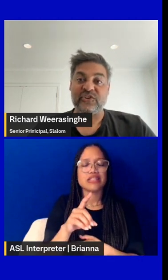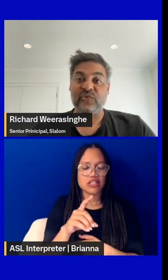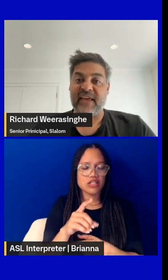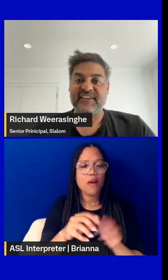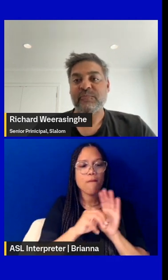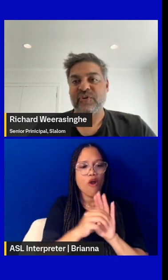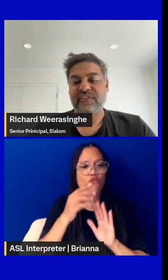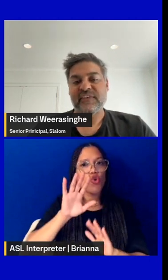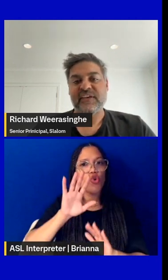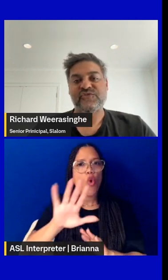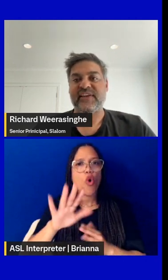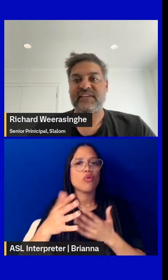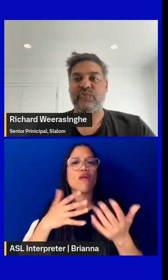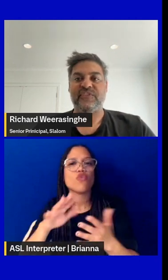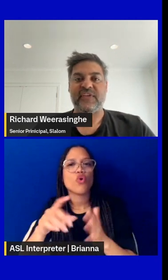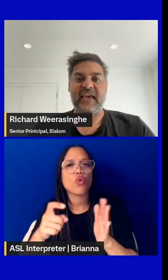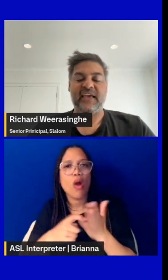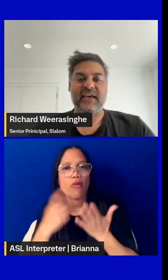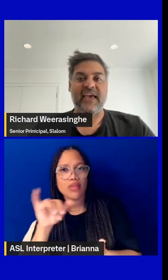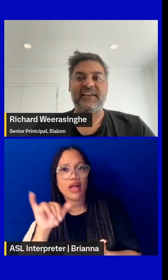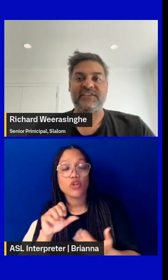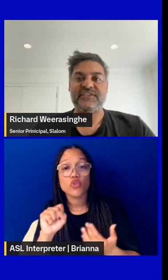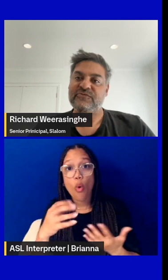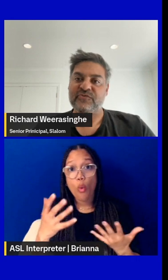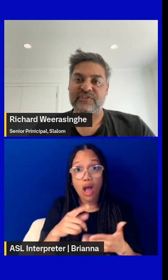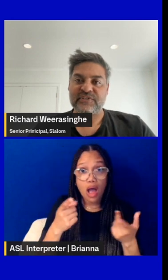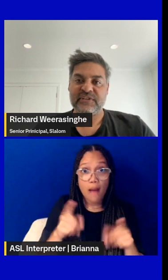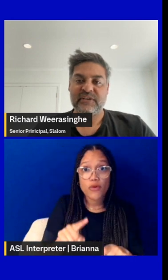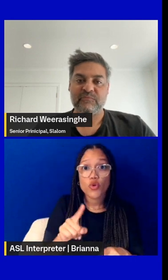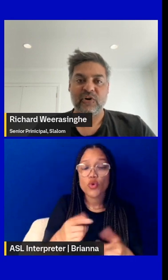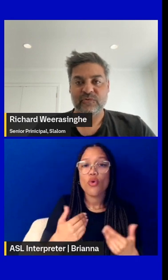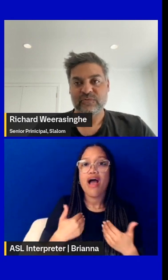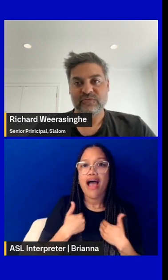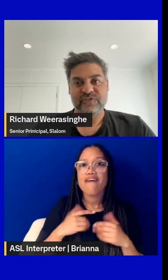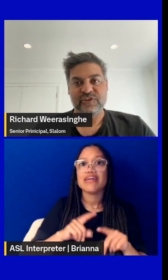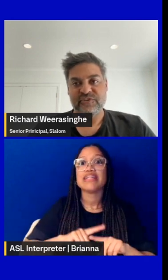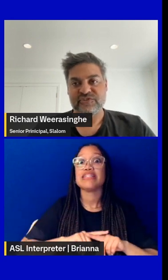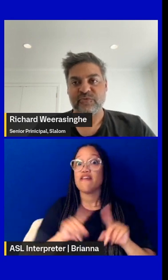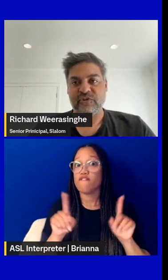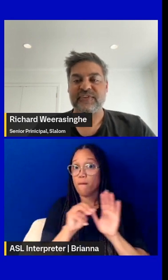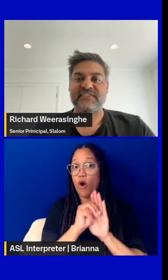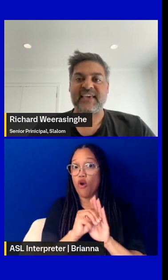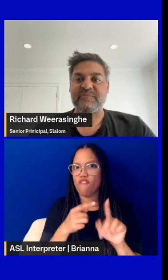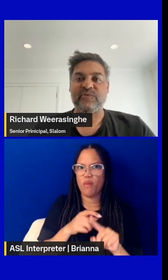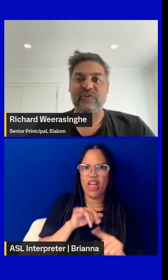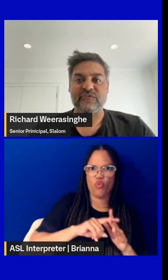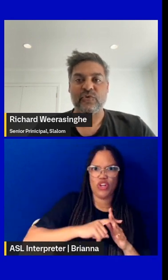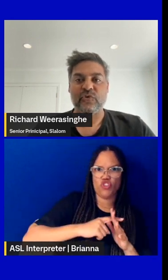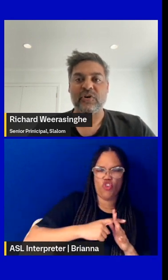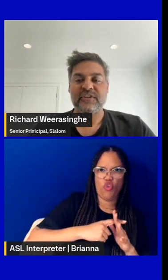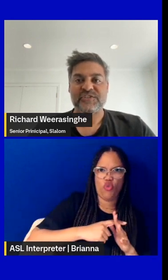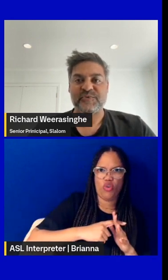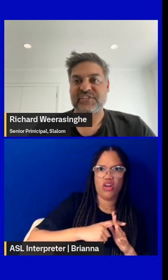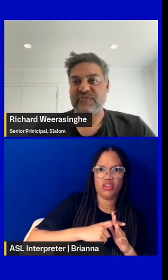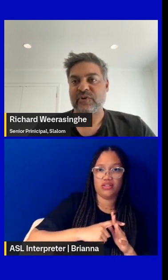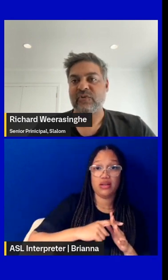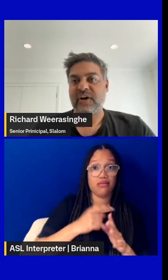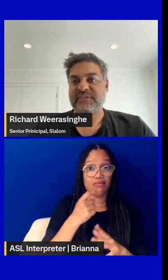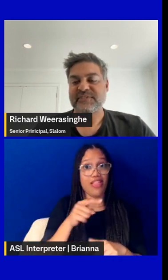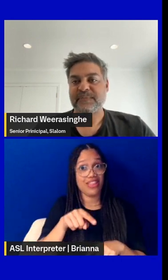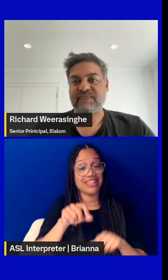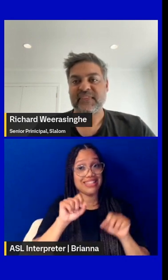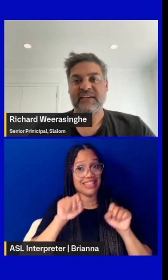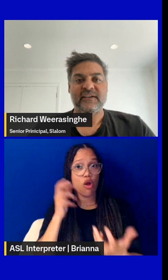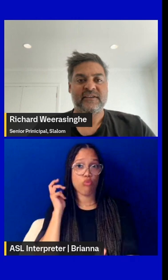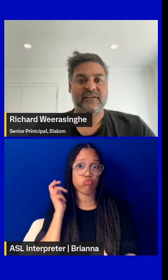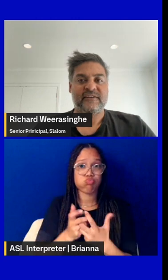so what you end up with is a different model to the original model that's capable of your specific